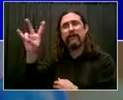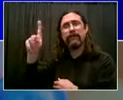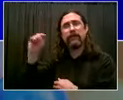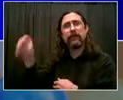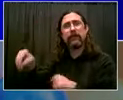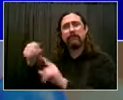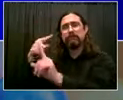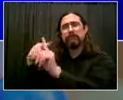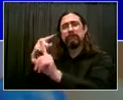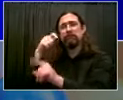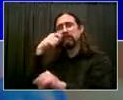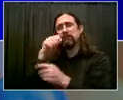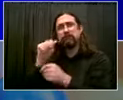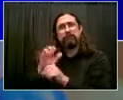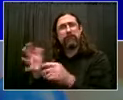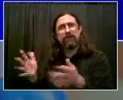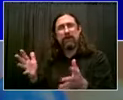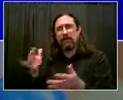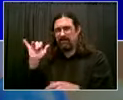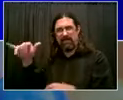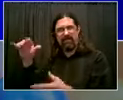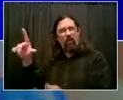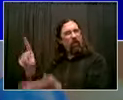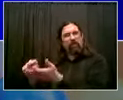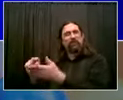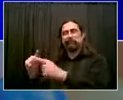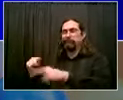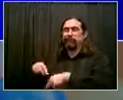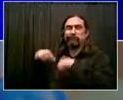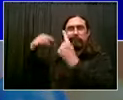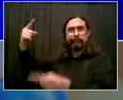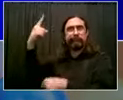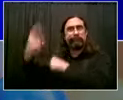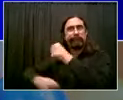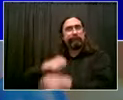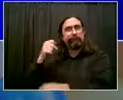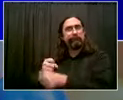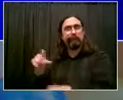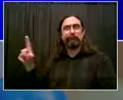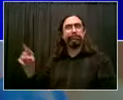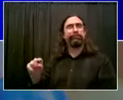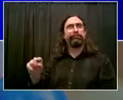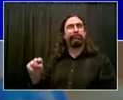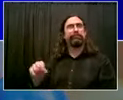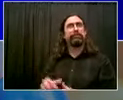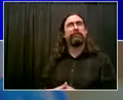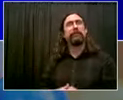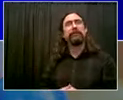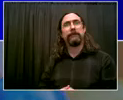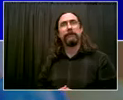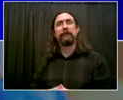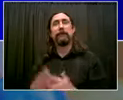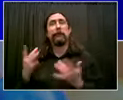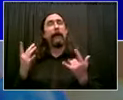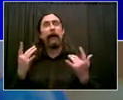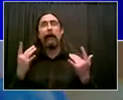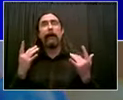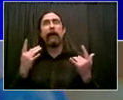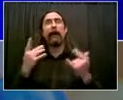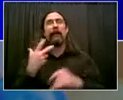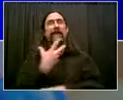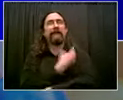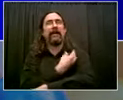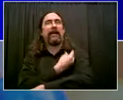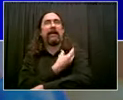today, 4.4 million New Yorkers have gotten at least their first dose. 4.4 million.